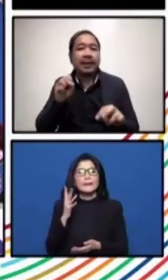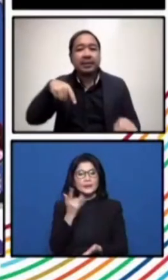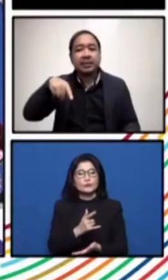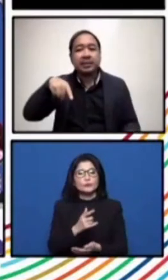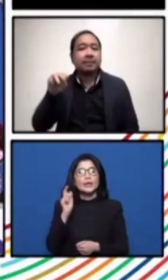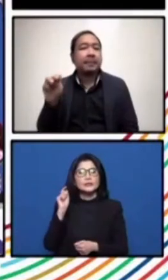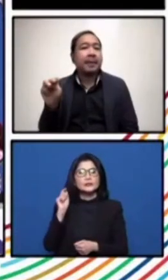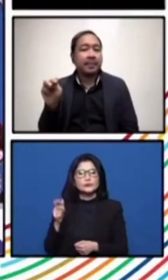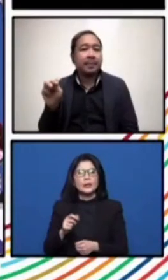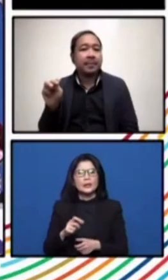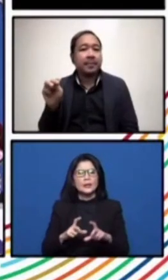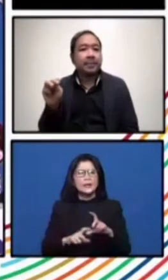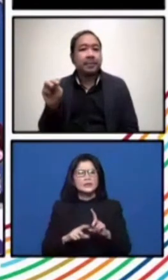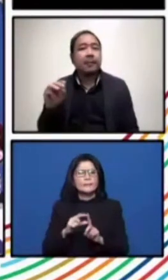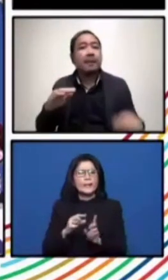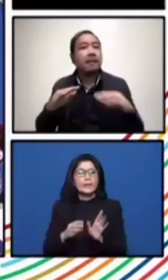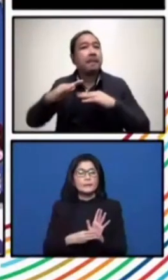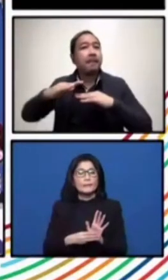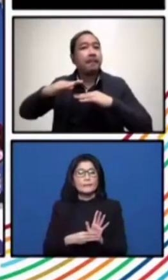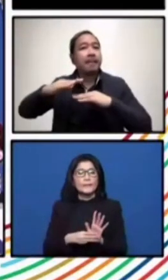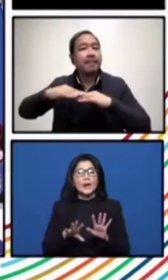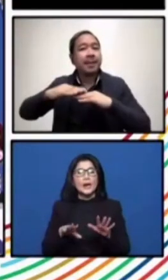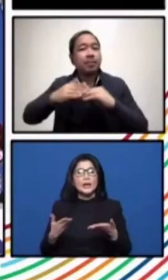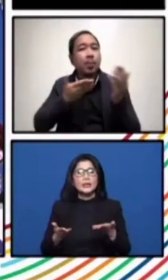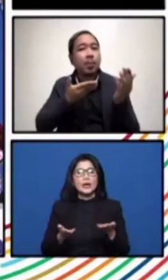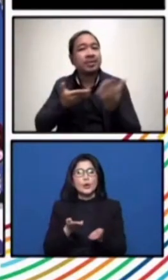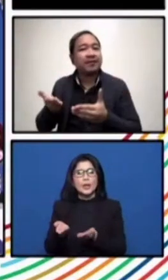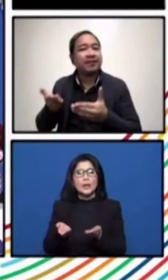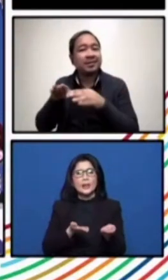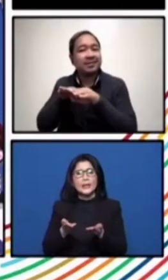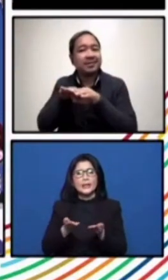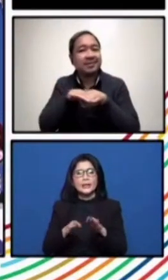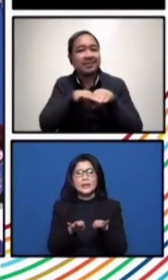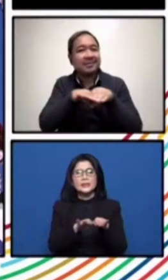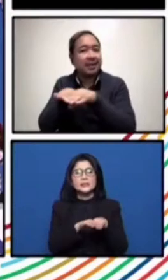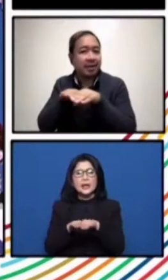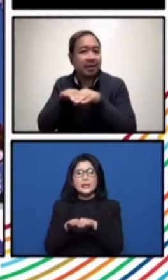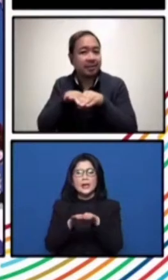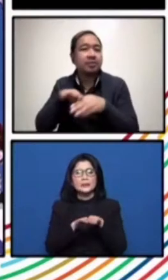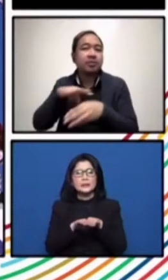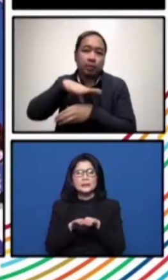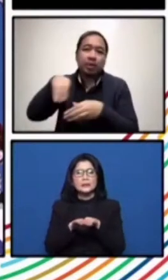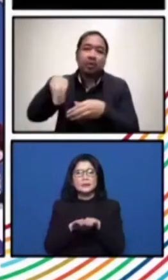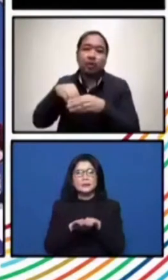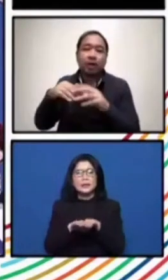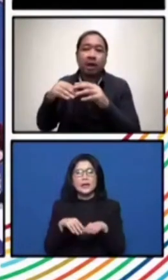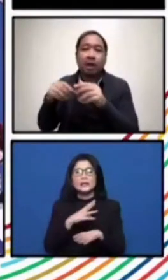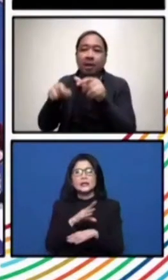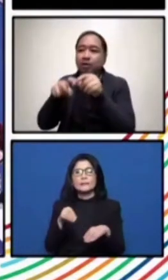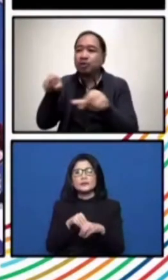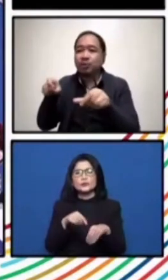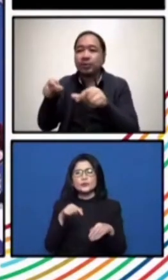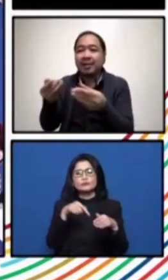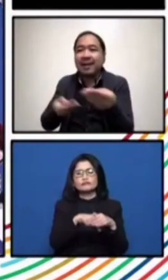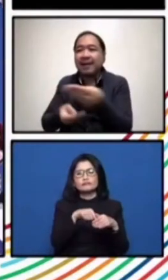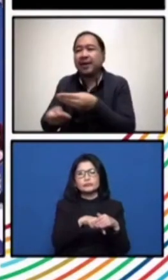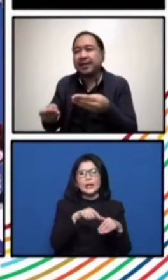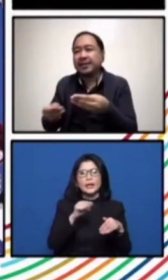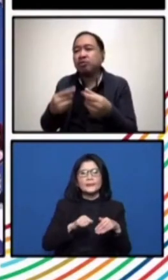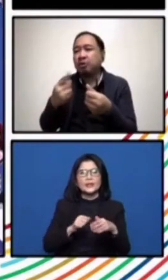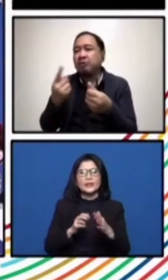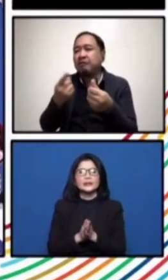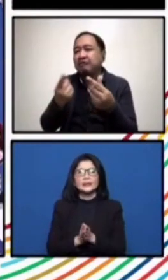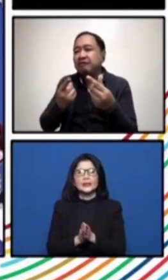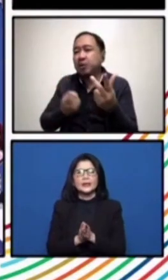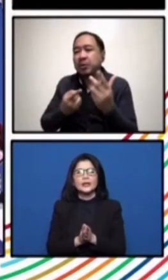minimum uh Services standard that include also social Affairs so those are just a small examples and another one